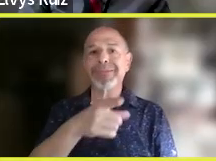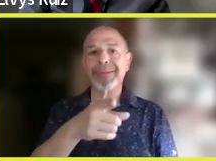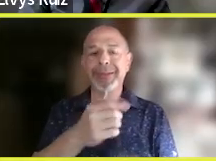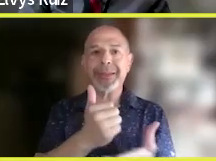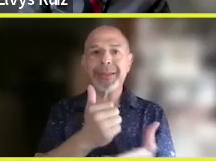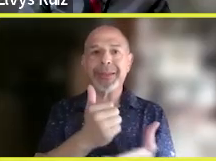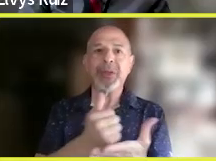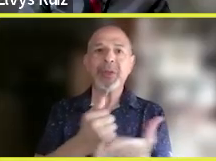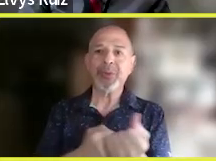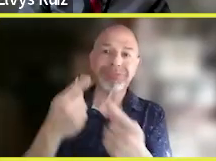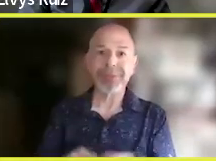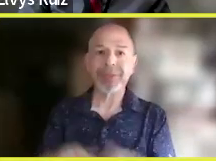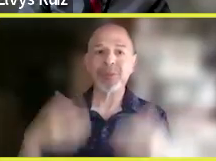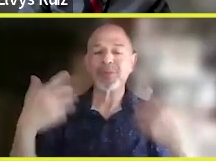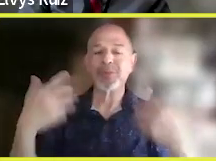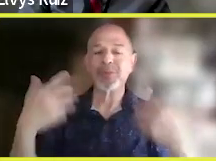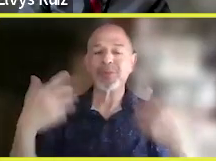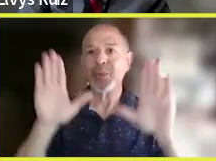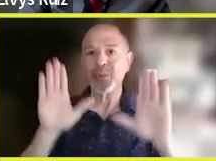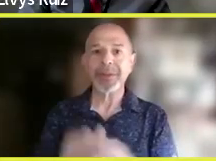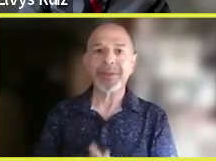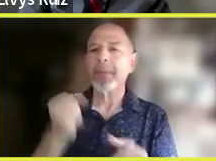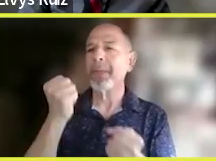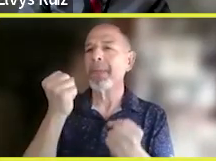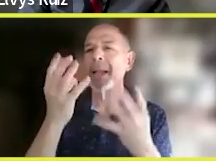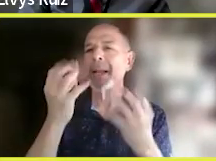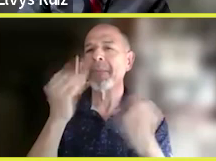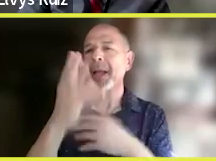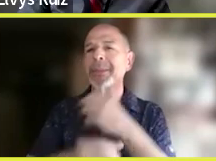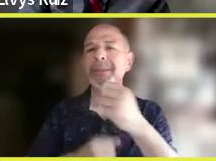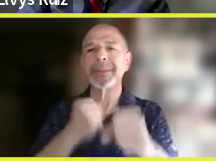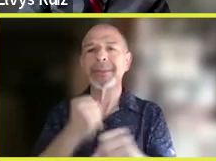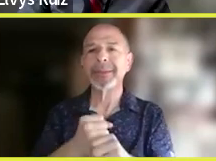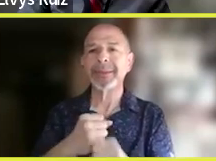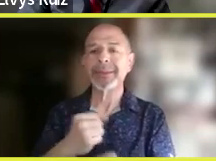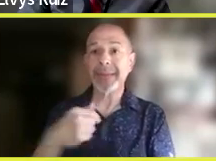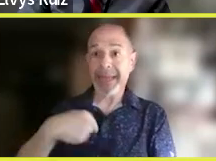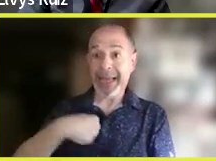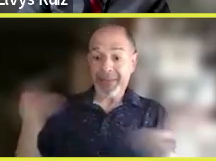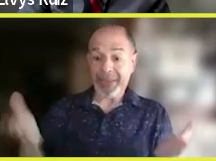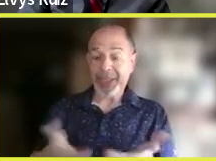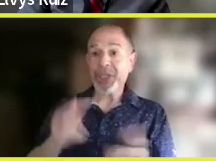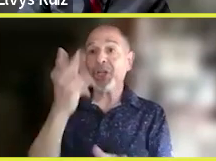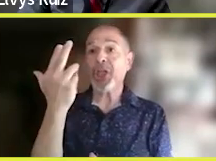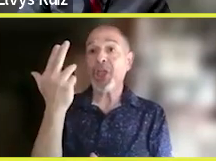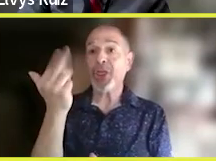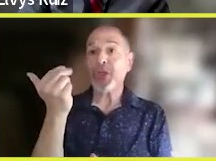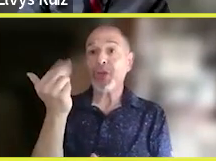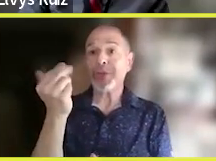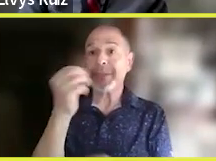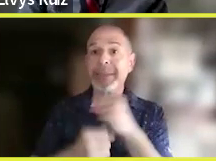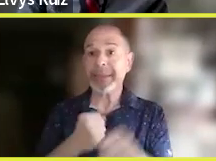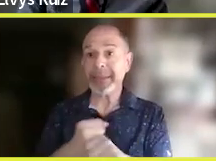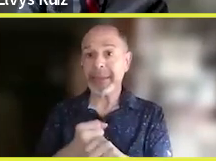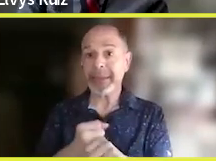has had on the division over many, many years. I've been here for 13 of those years, and I just want to say she's